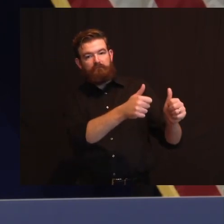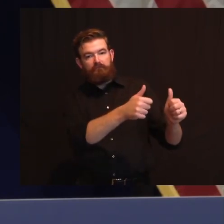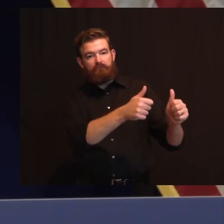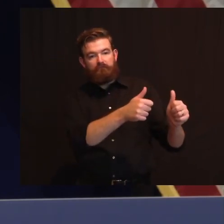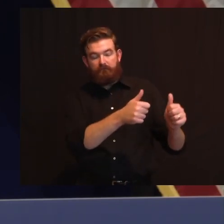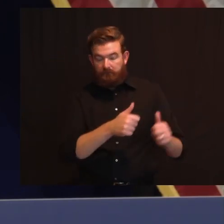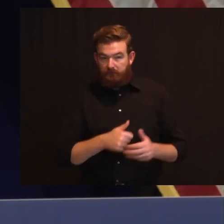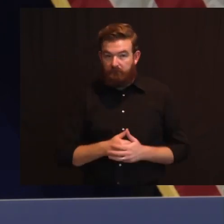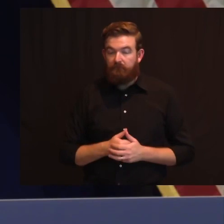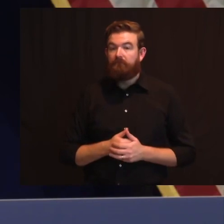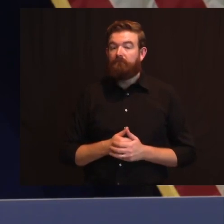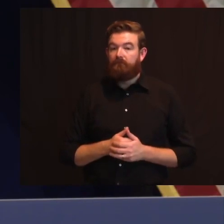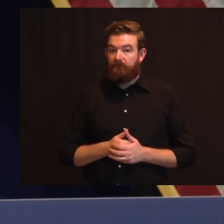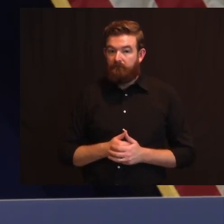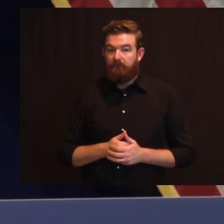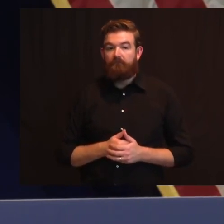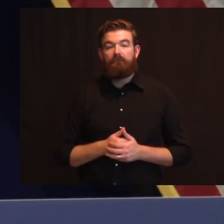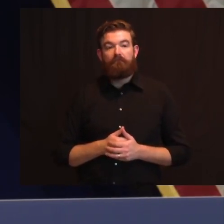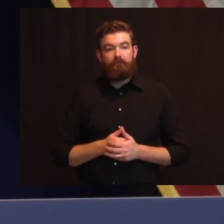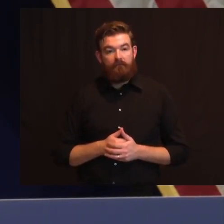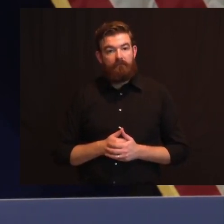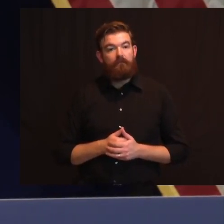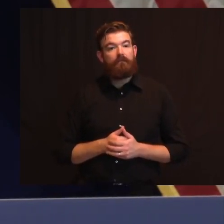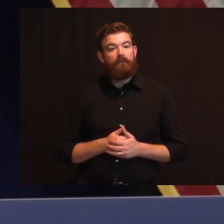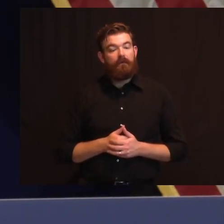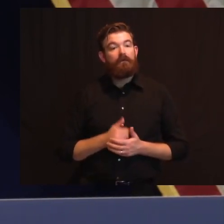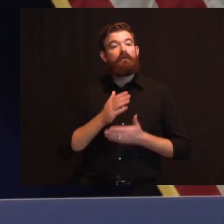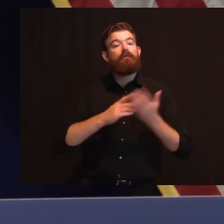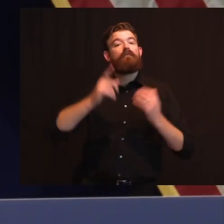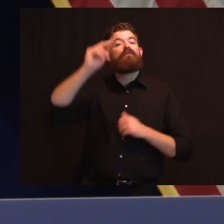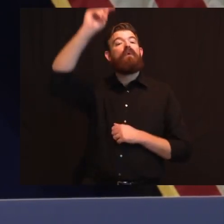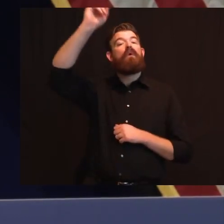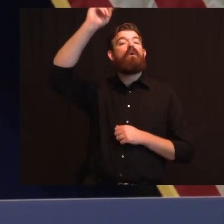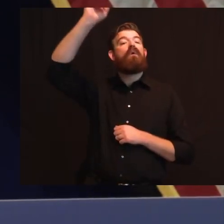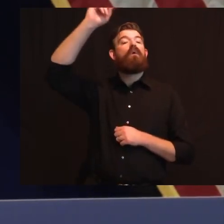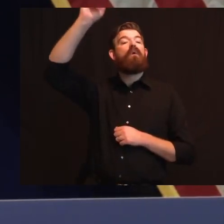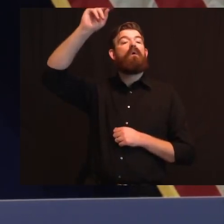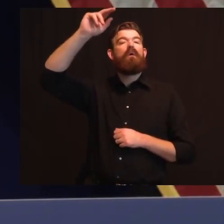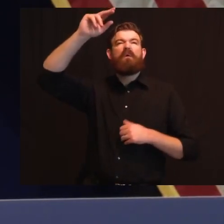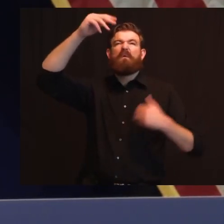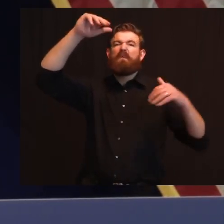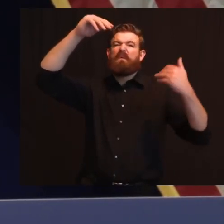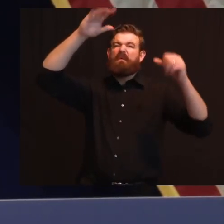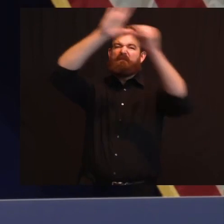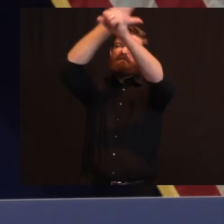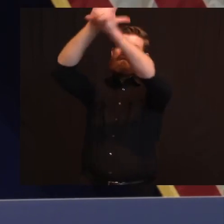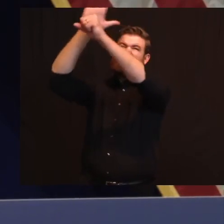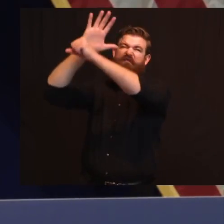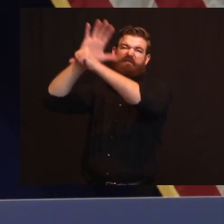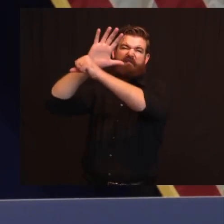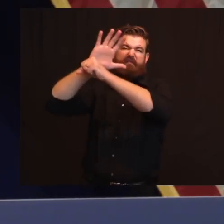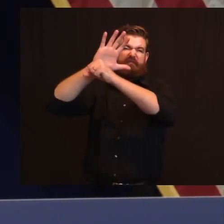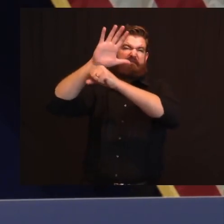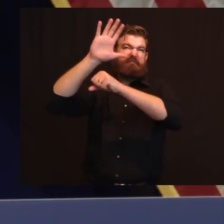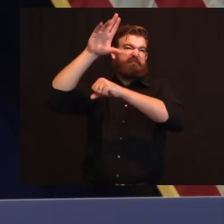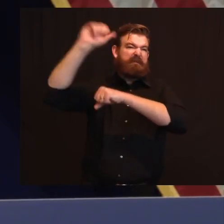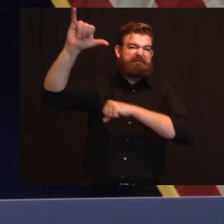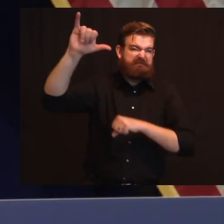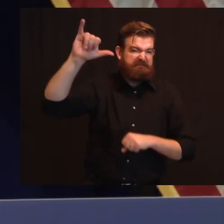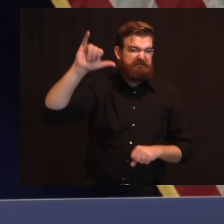are just swamped, and it's very difficult. Our folks are doing the best they can, but please understand, we will never stop